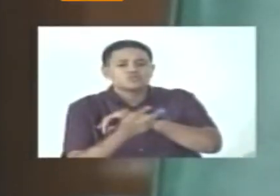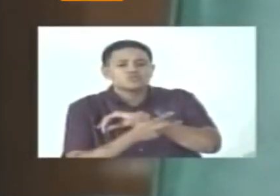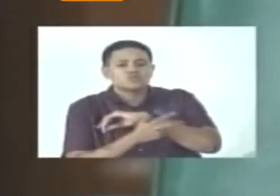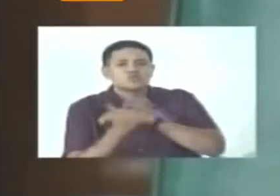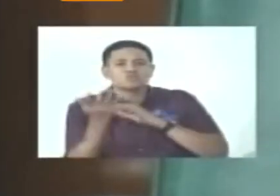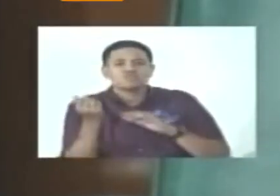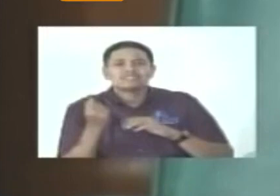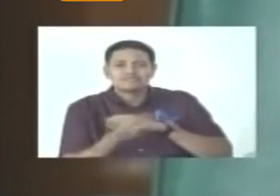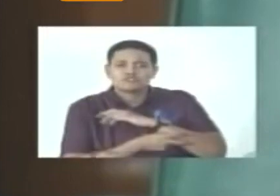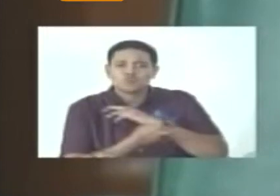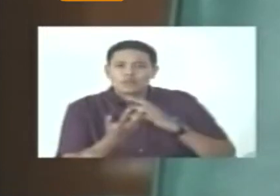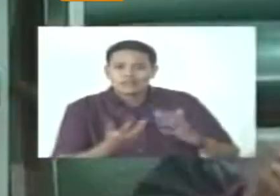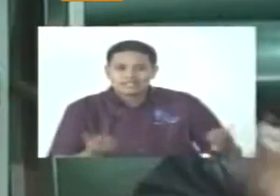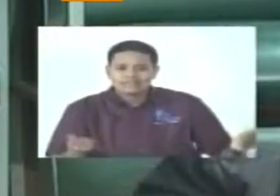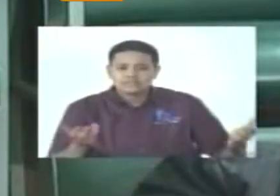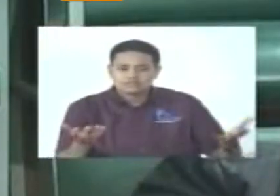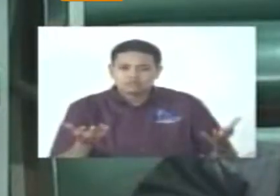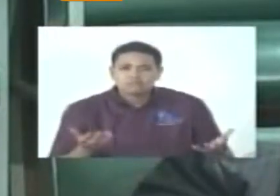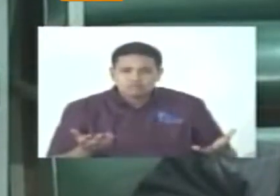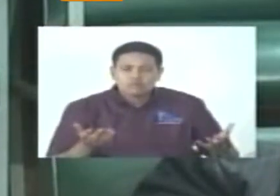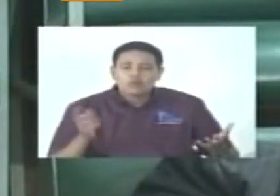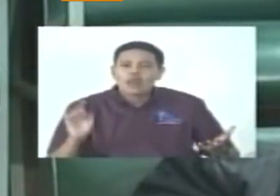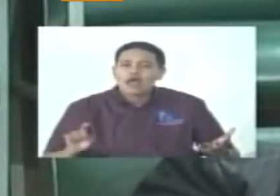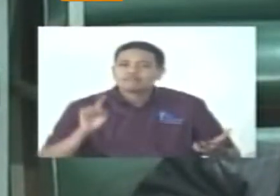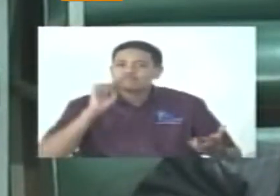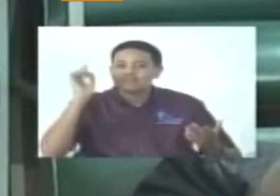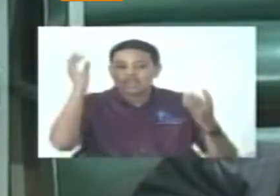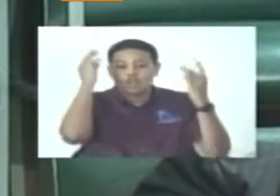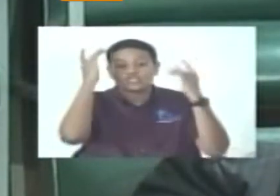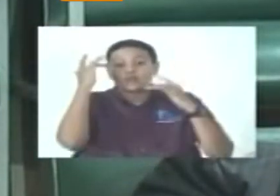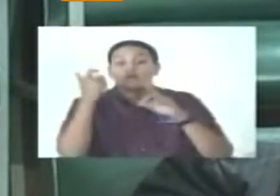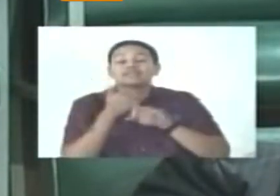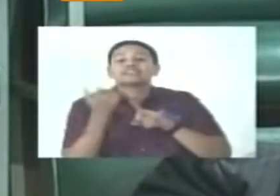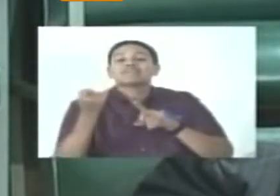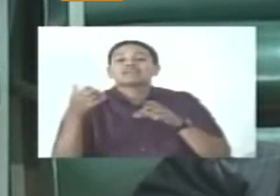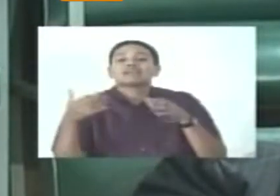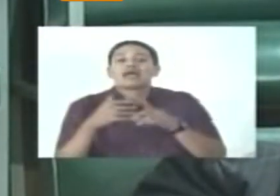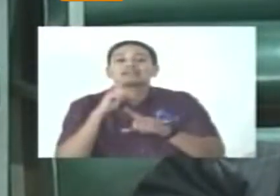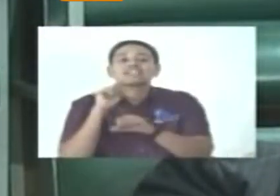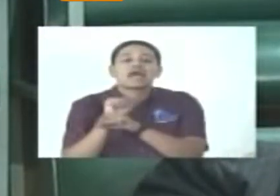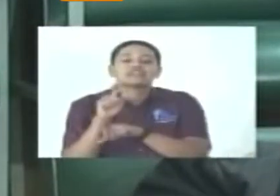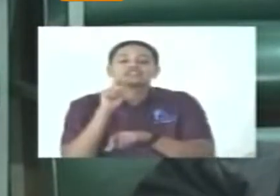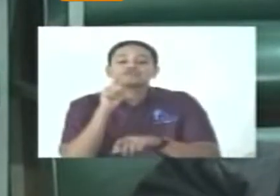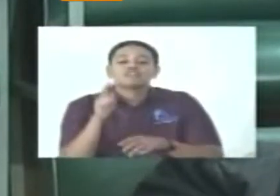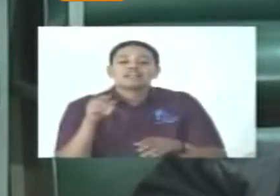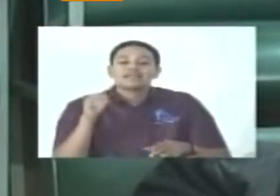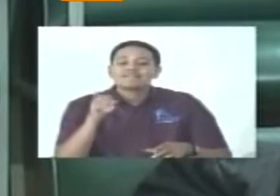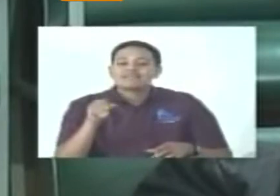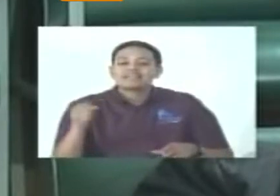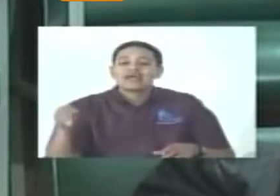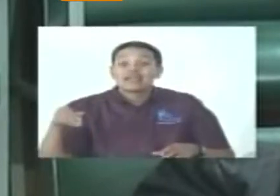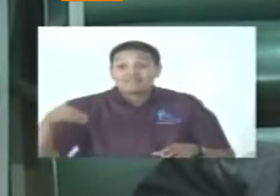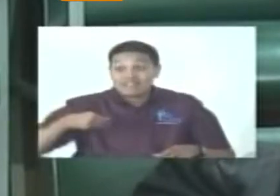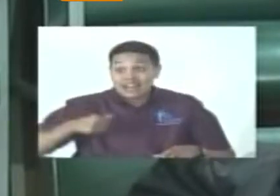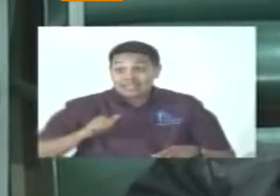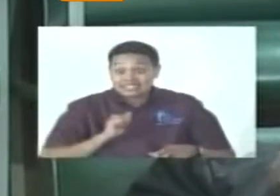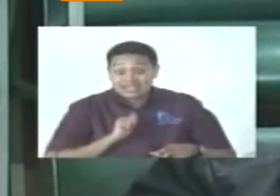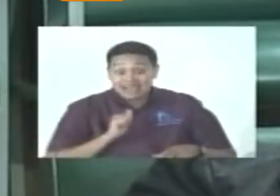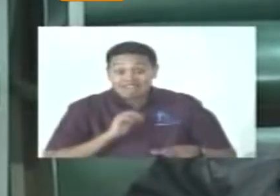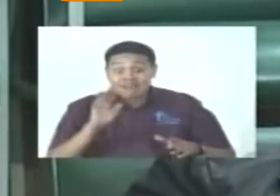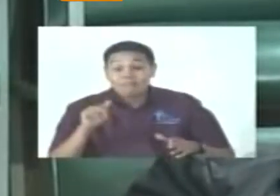receiving stolen goods would have to be considered, because the gangs actually are financing themselves